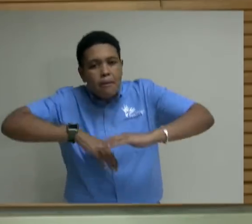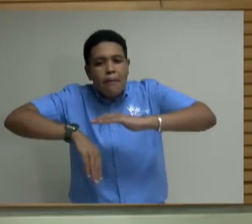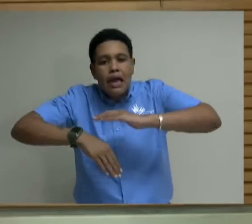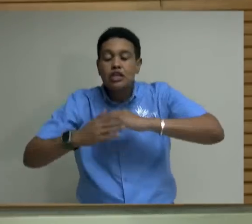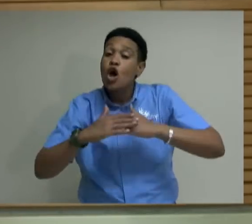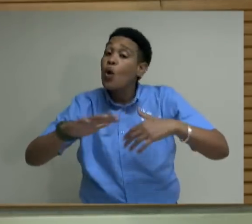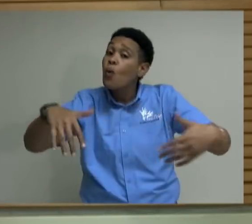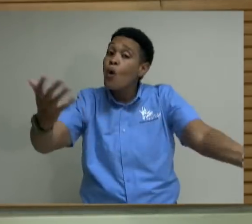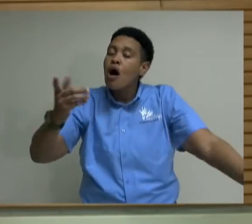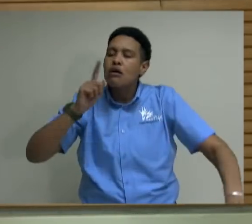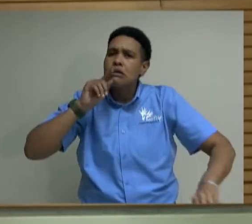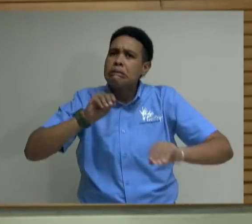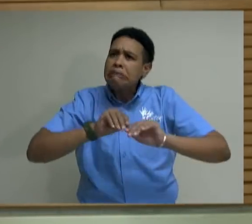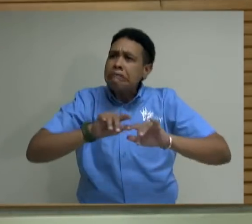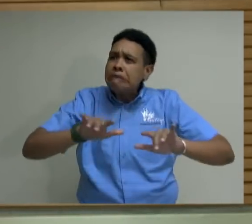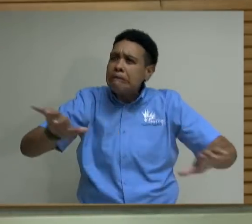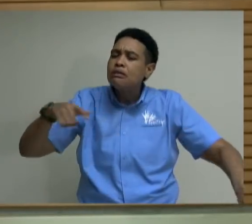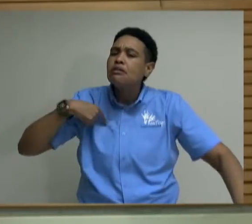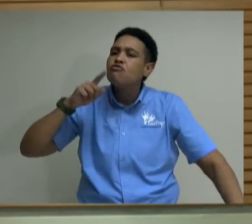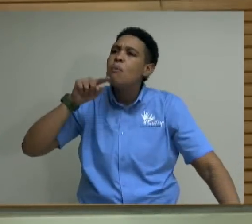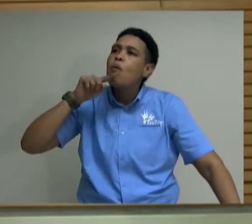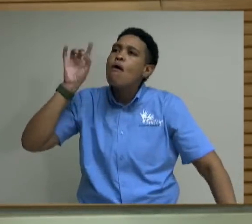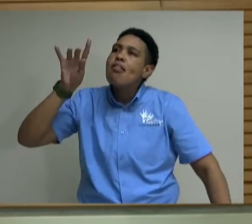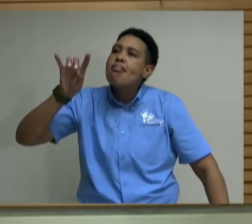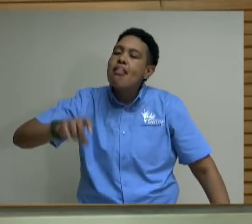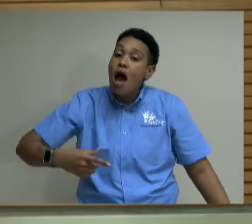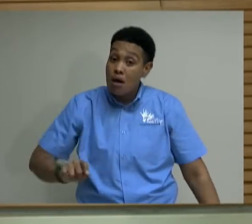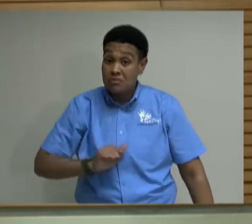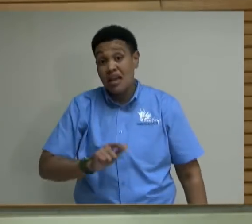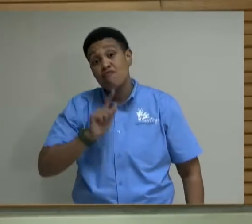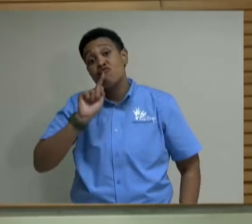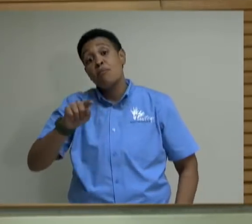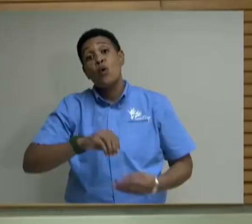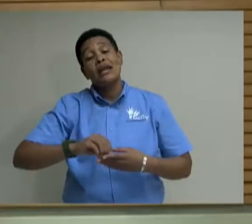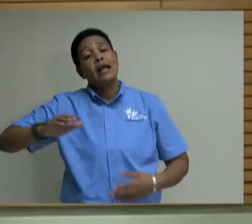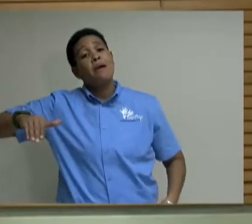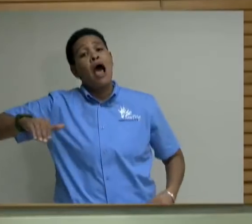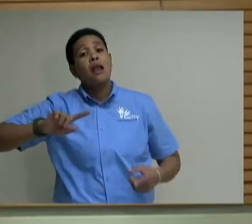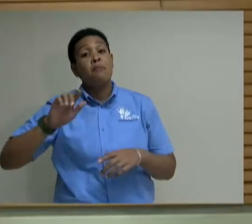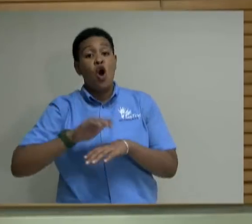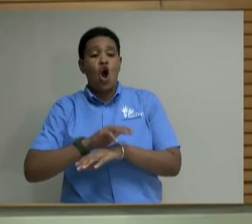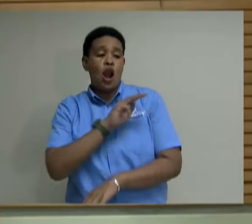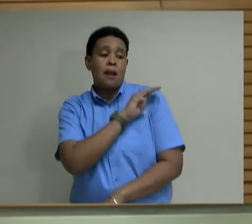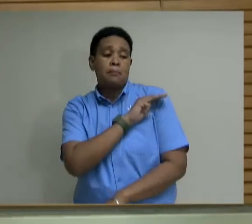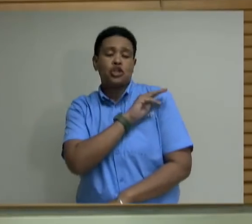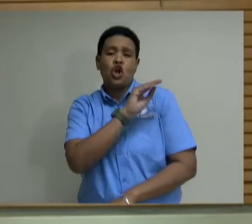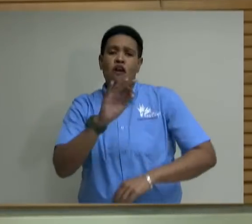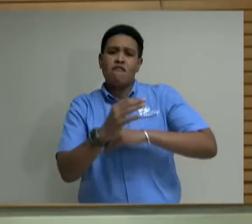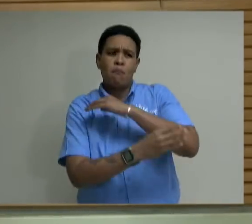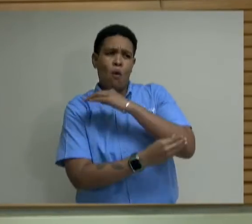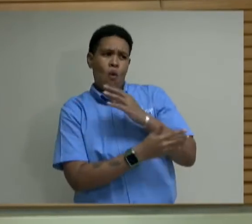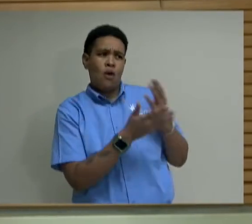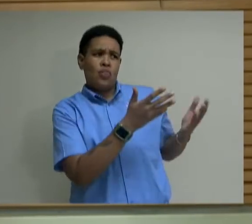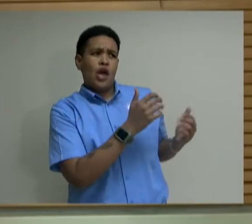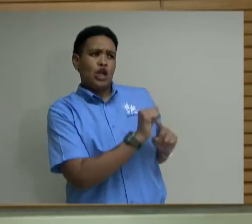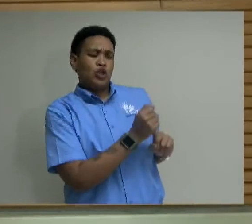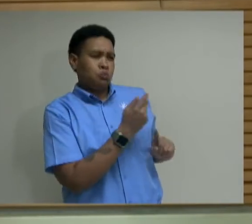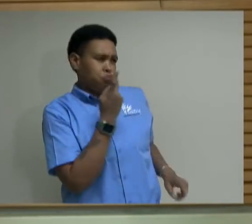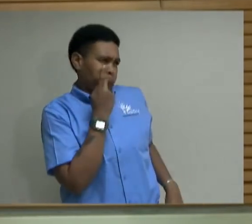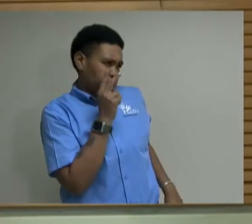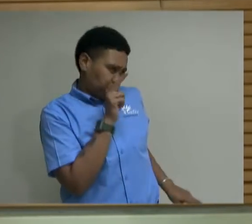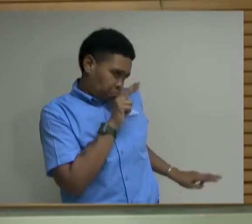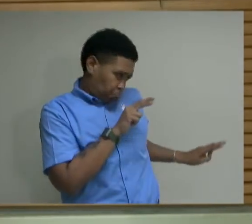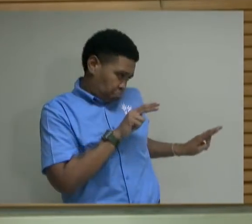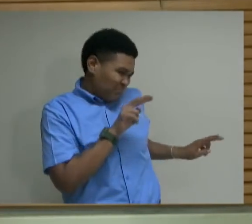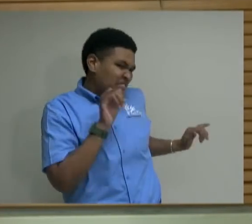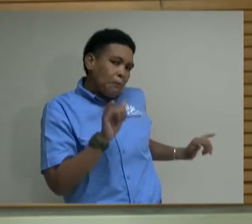the outbreaks that we have reported on. I reported in Parliament on missionaries of the poor, and the situation remains